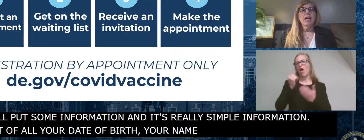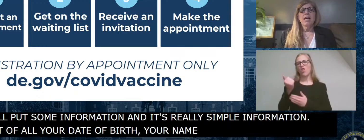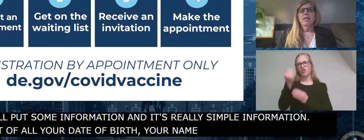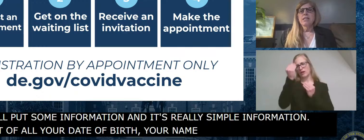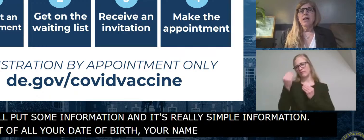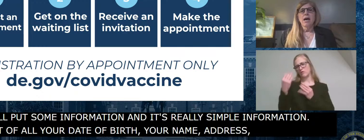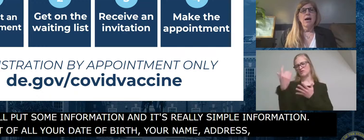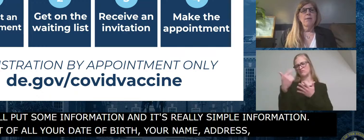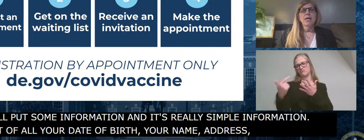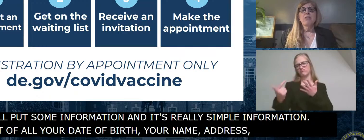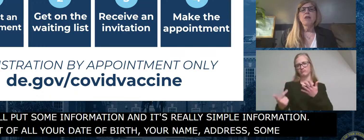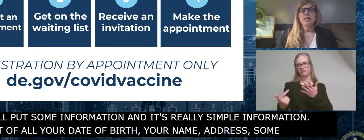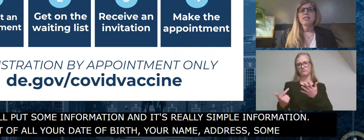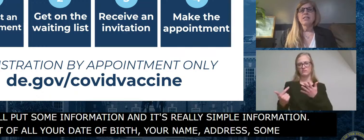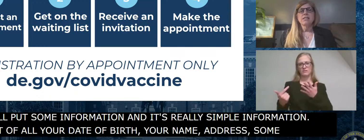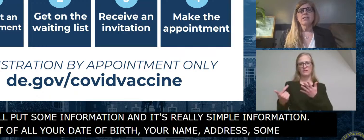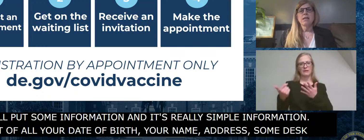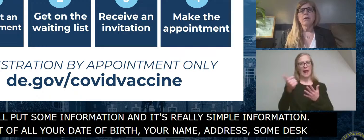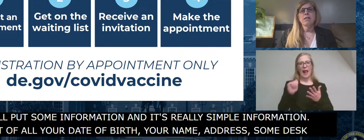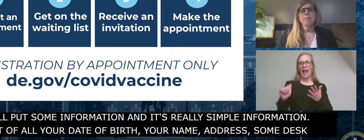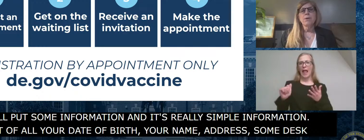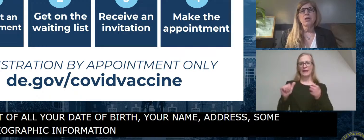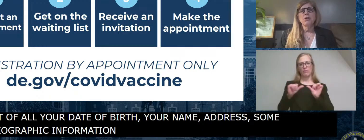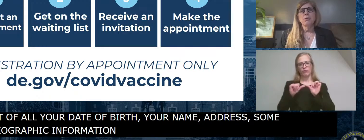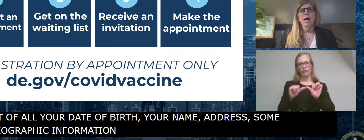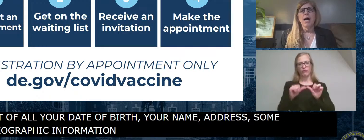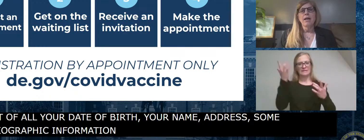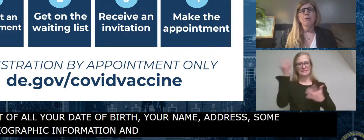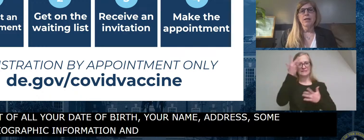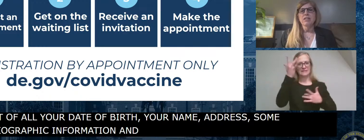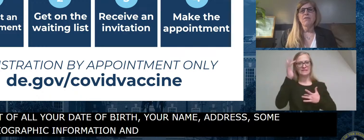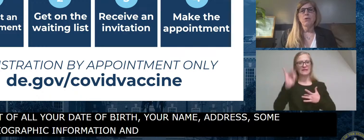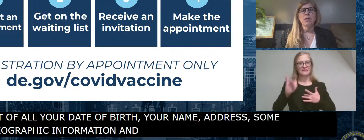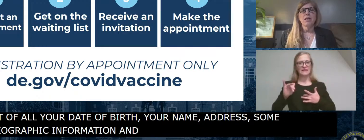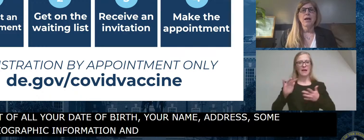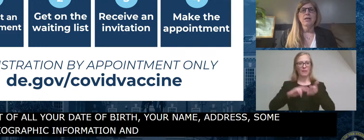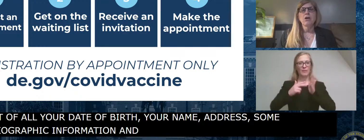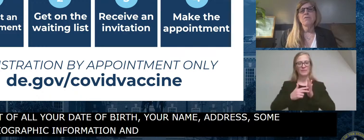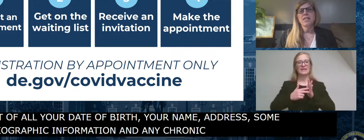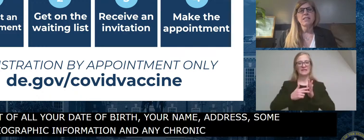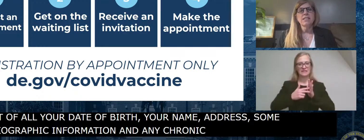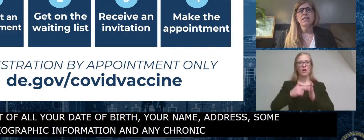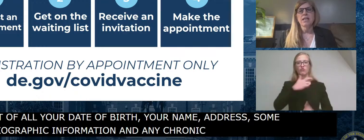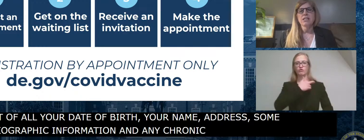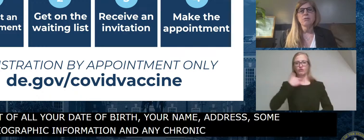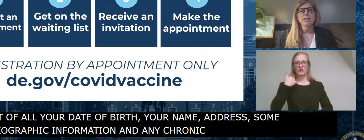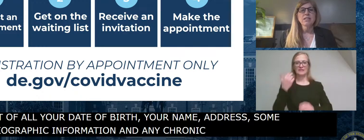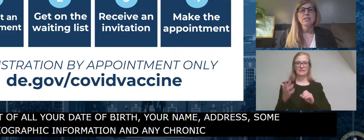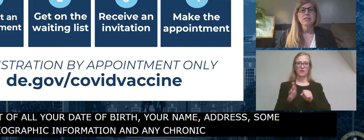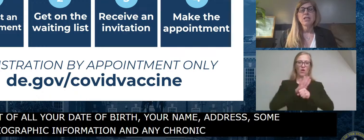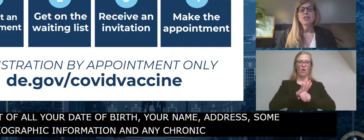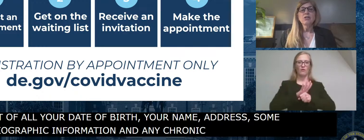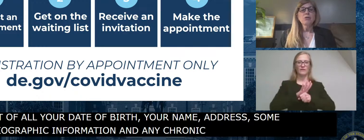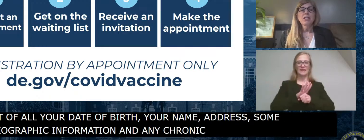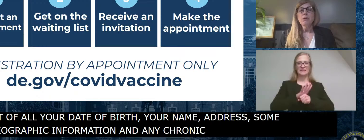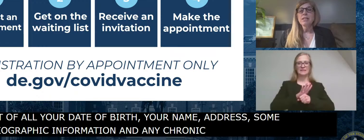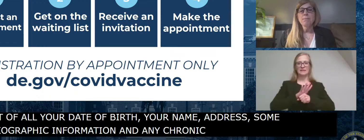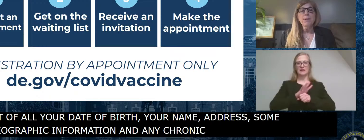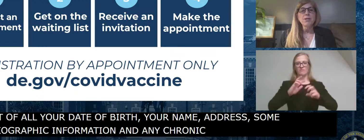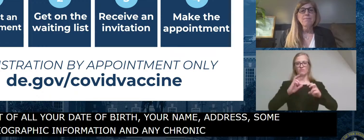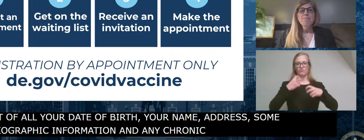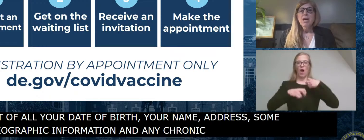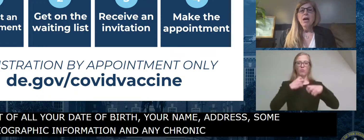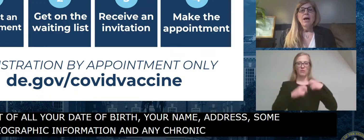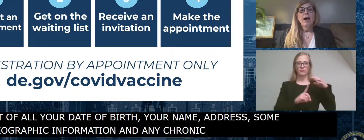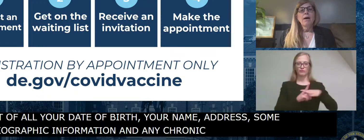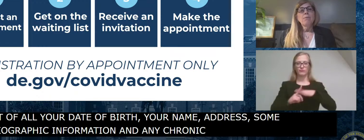information, and any chronic diseases that put you at risk for COVID-19 consequences. So it's really quite